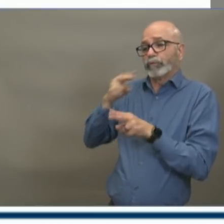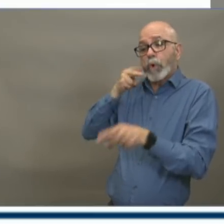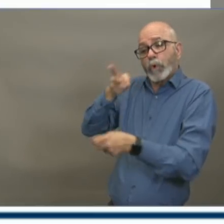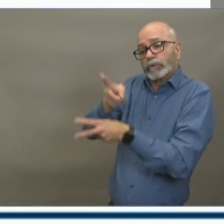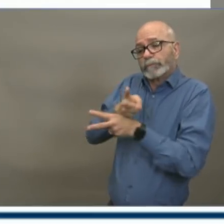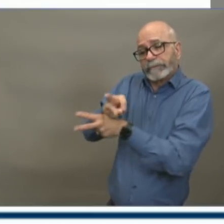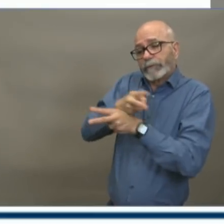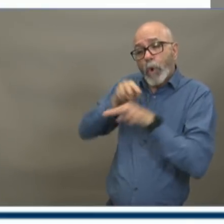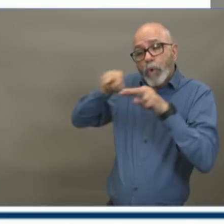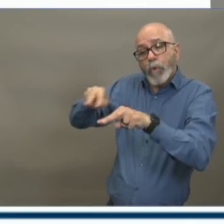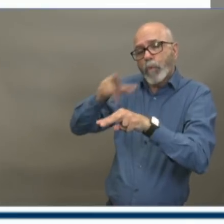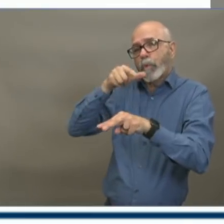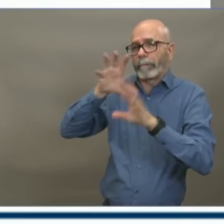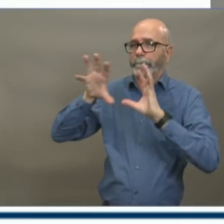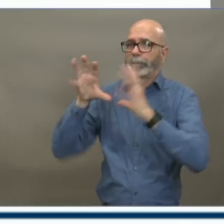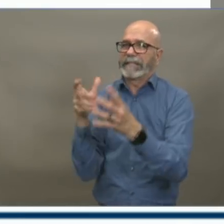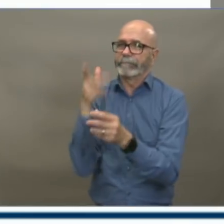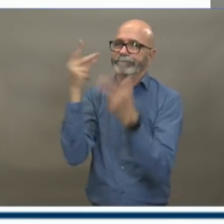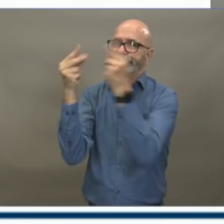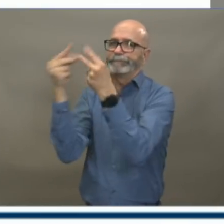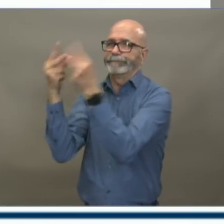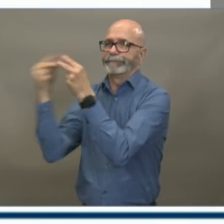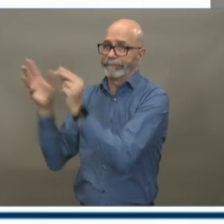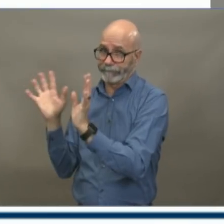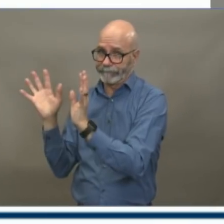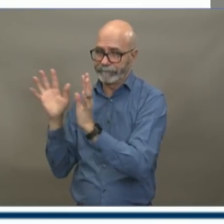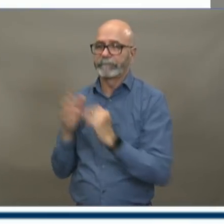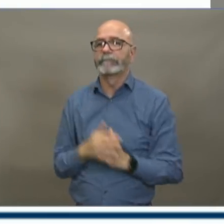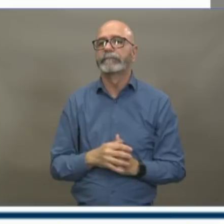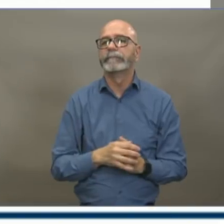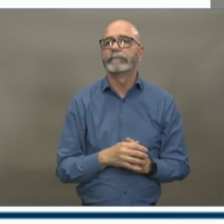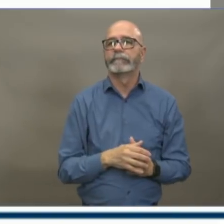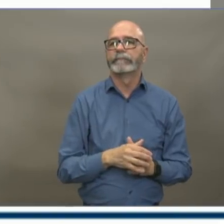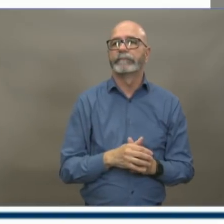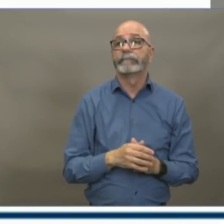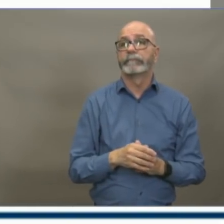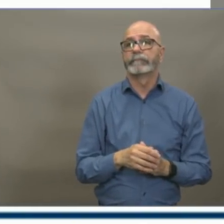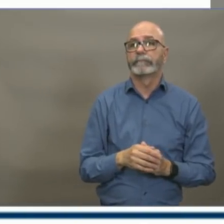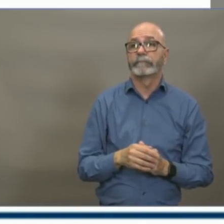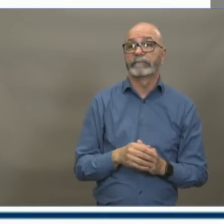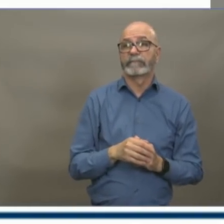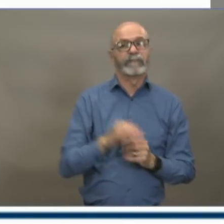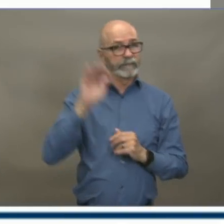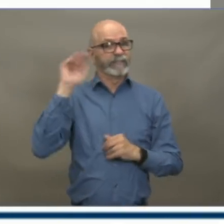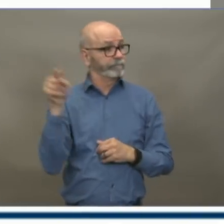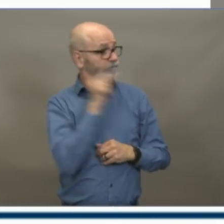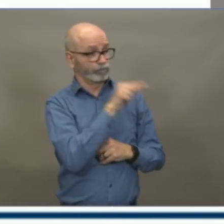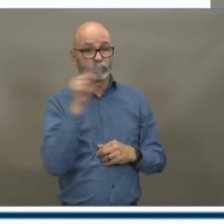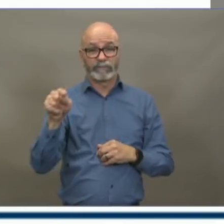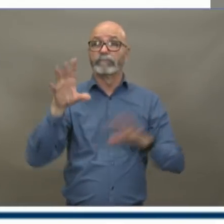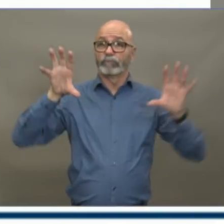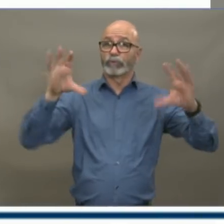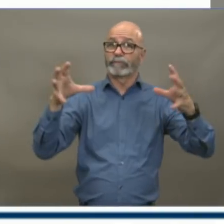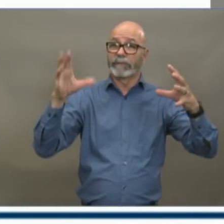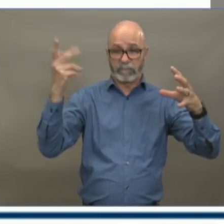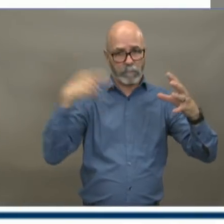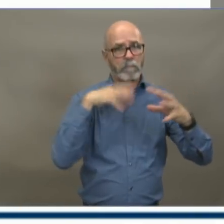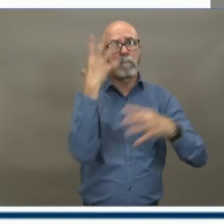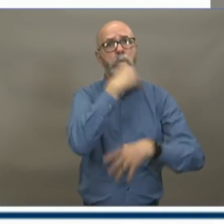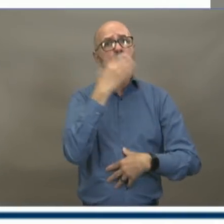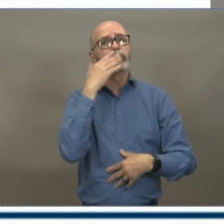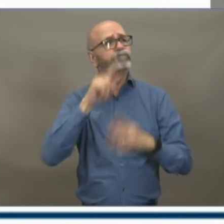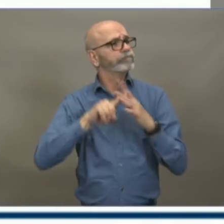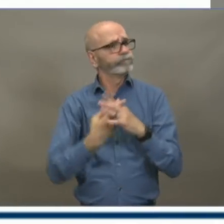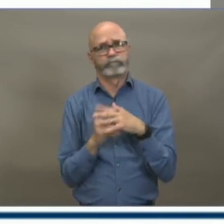facilities. So both our healthcare worker and our long-term care clinics are going well. There is good uptake, and we continue to